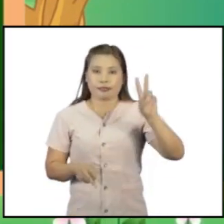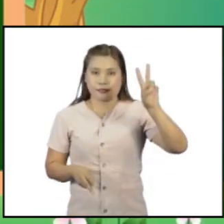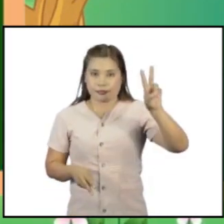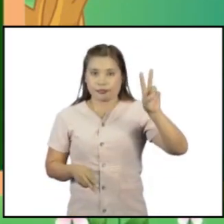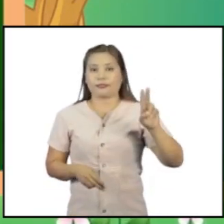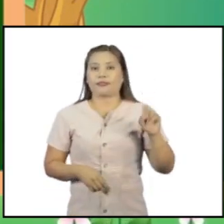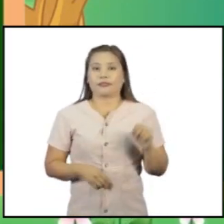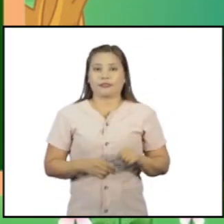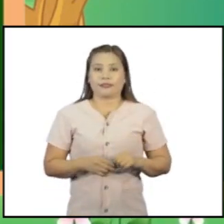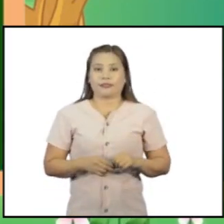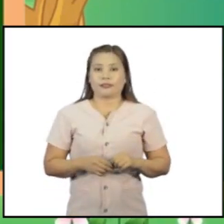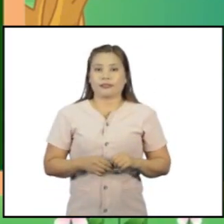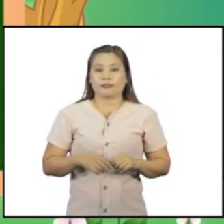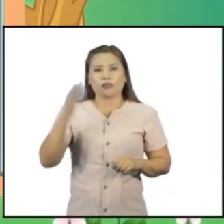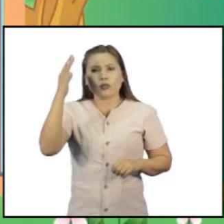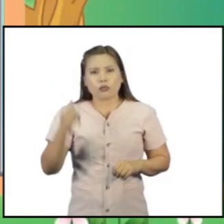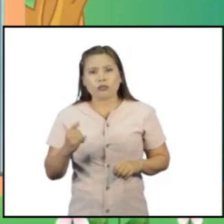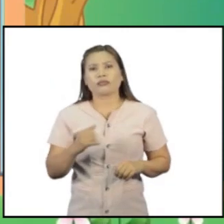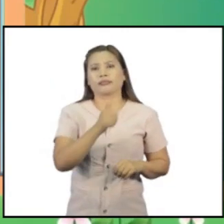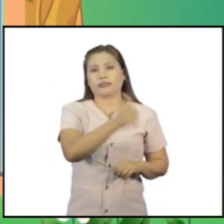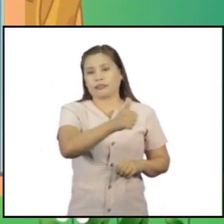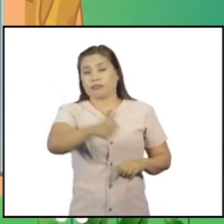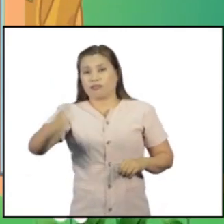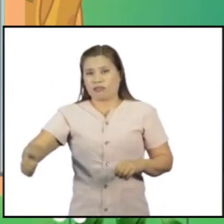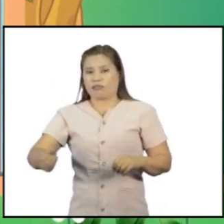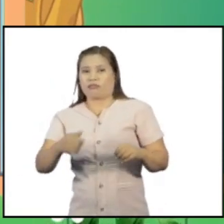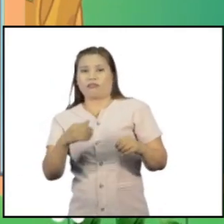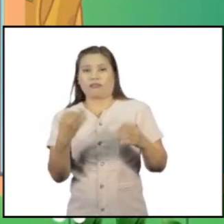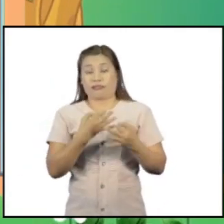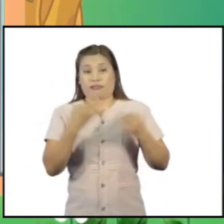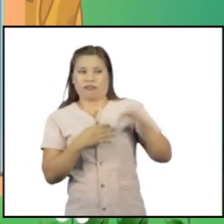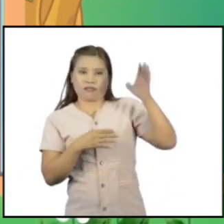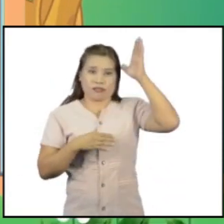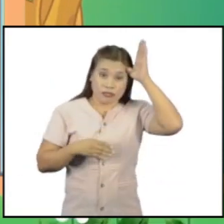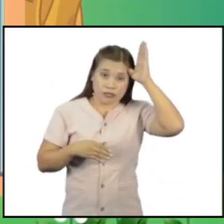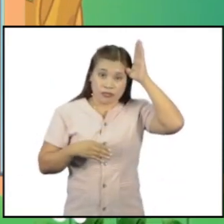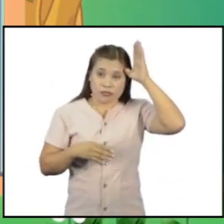2. Why is everyone in school scared of Benny?